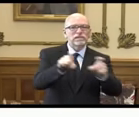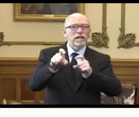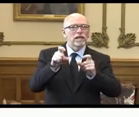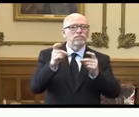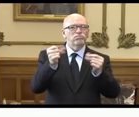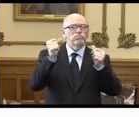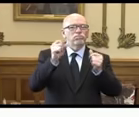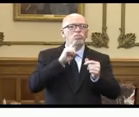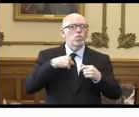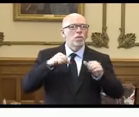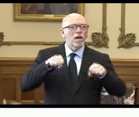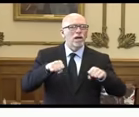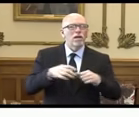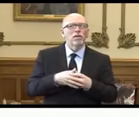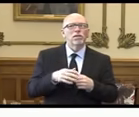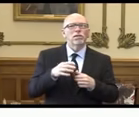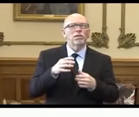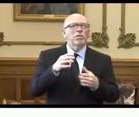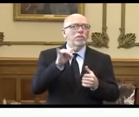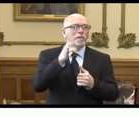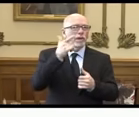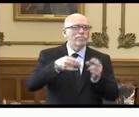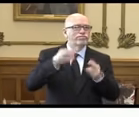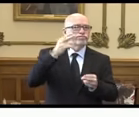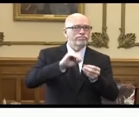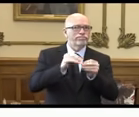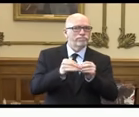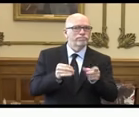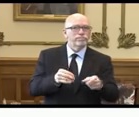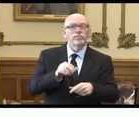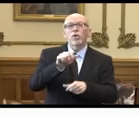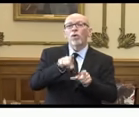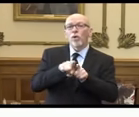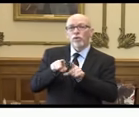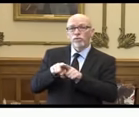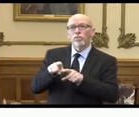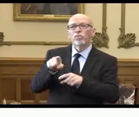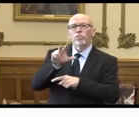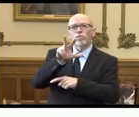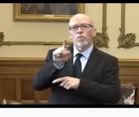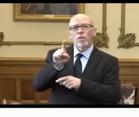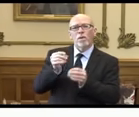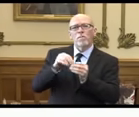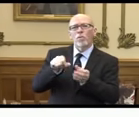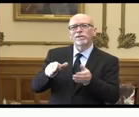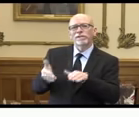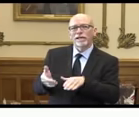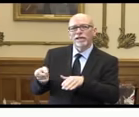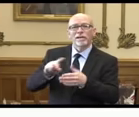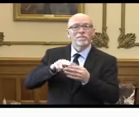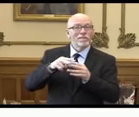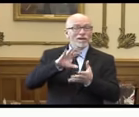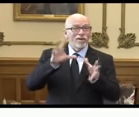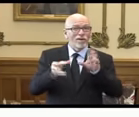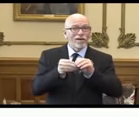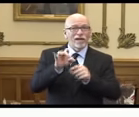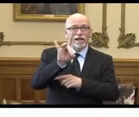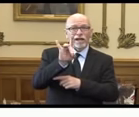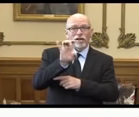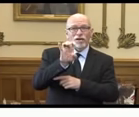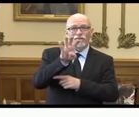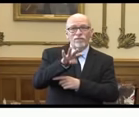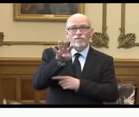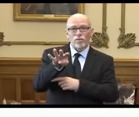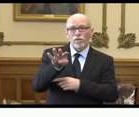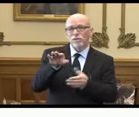tested. We've also confirmed an additional 31 deaths, which brings our total to